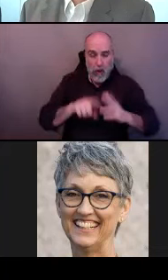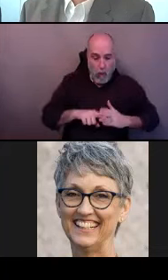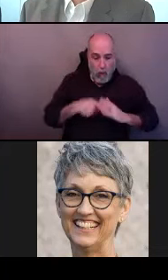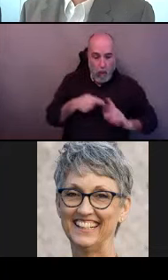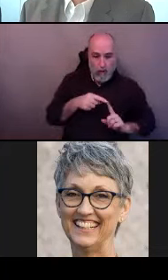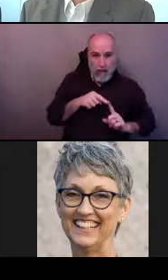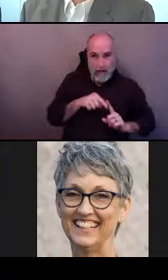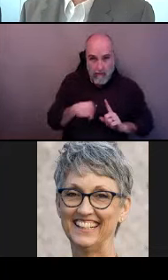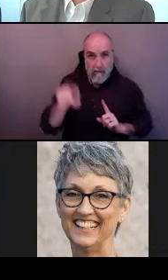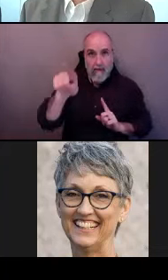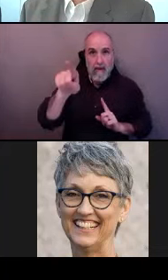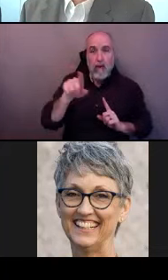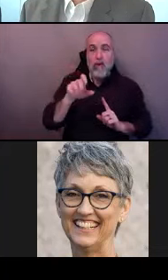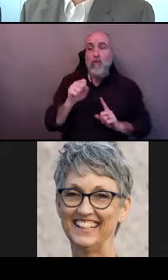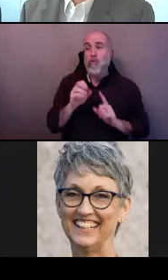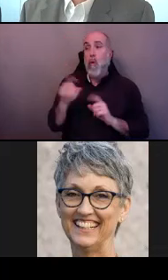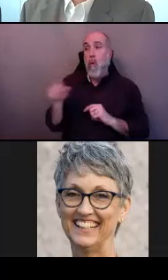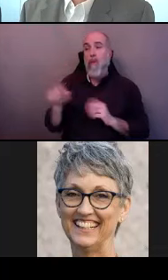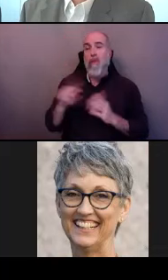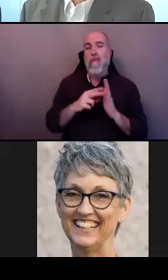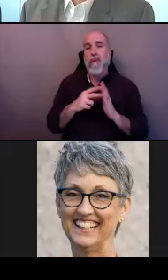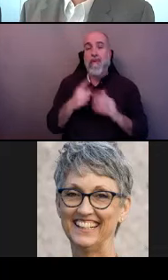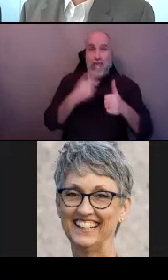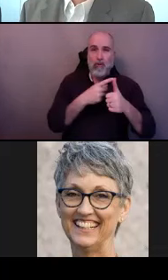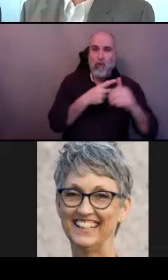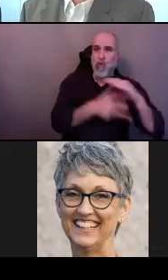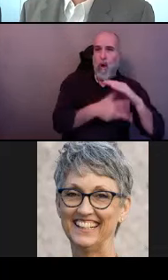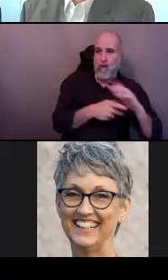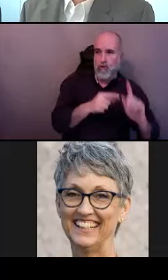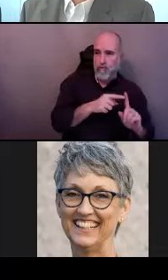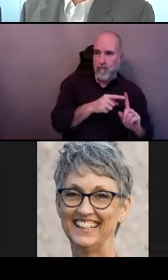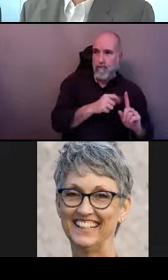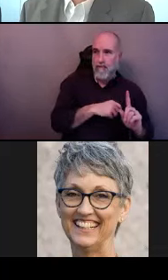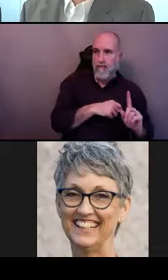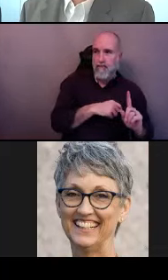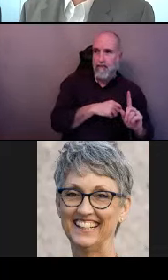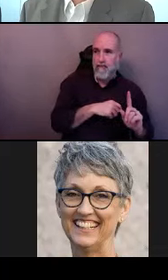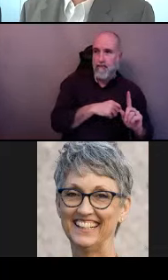points. So with this, we have the first one is the garage.